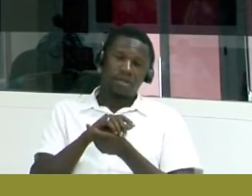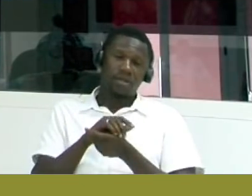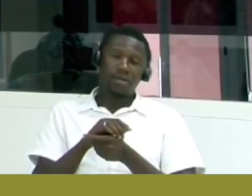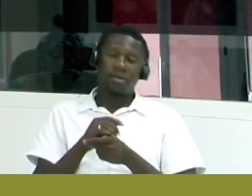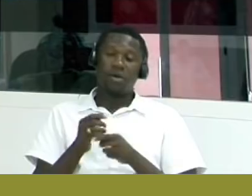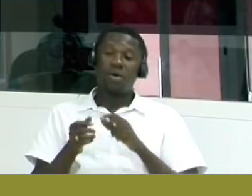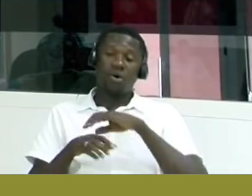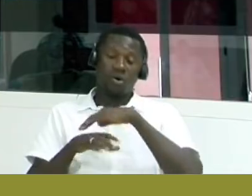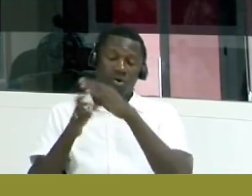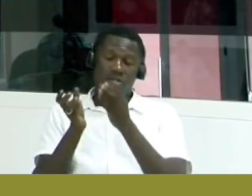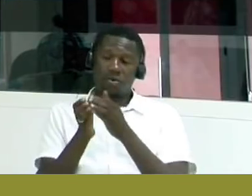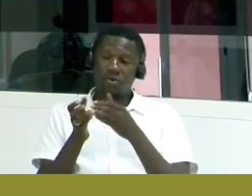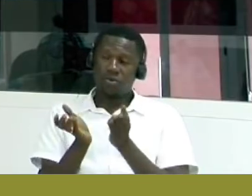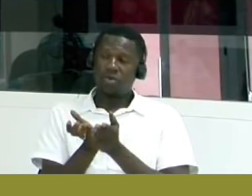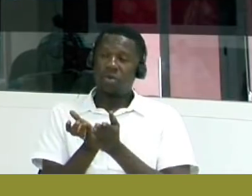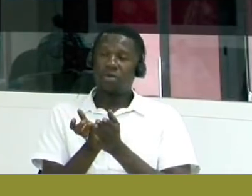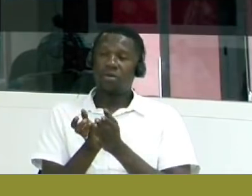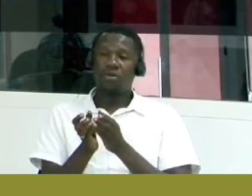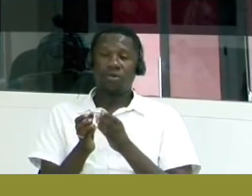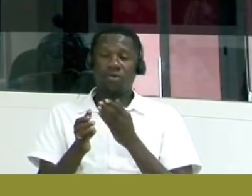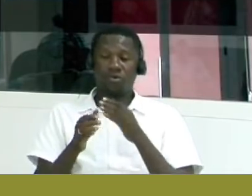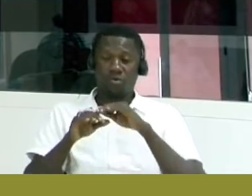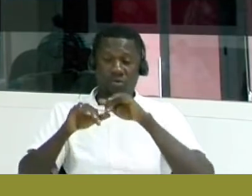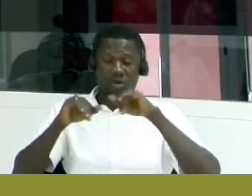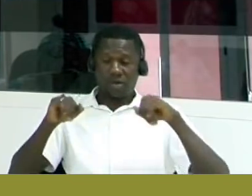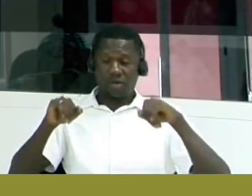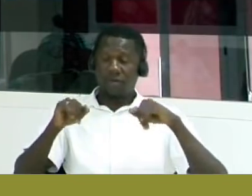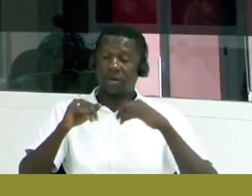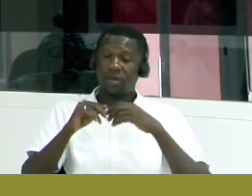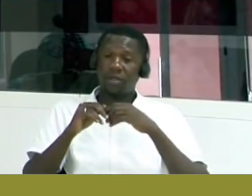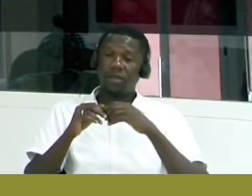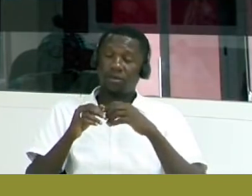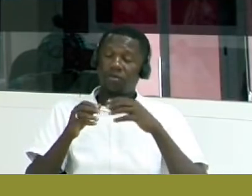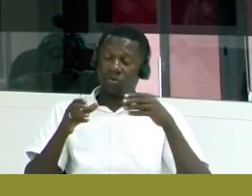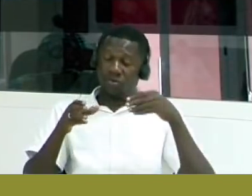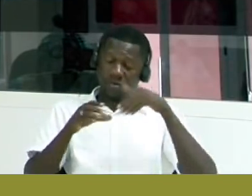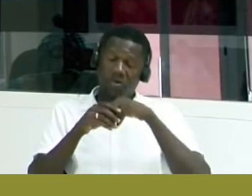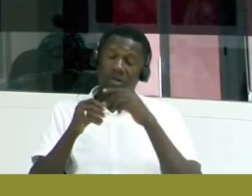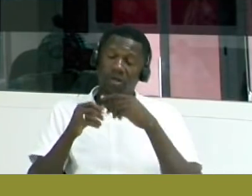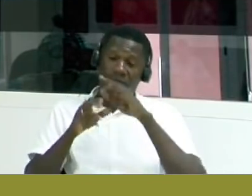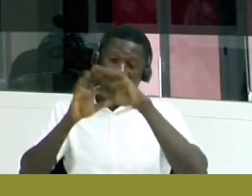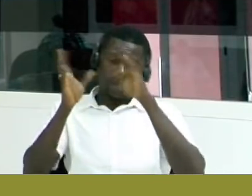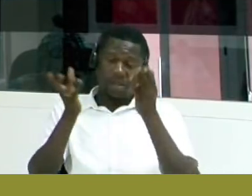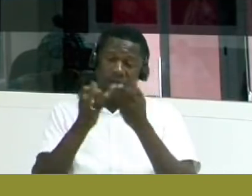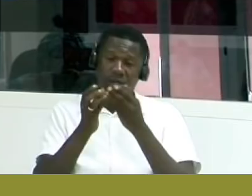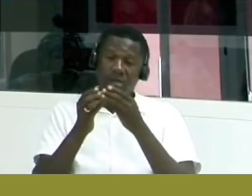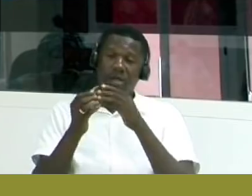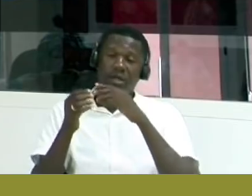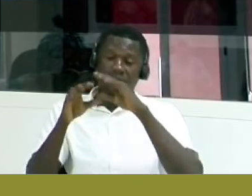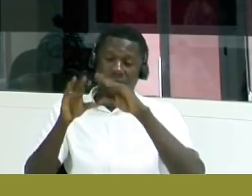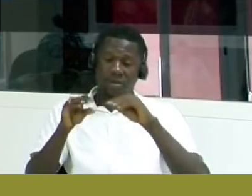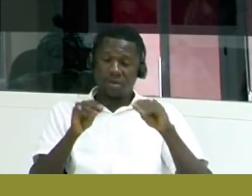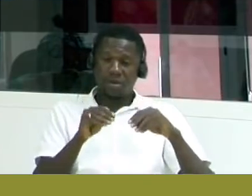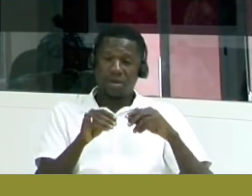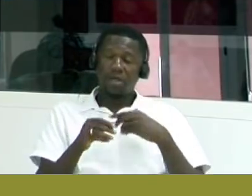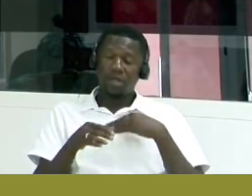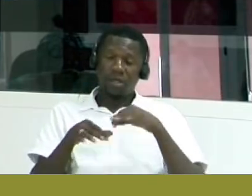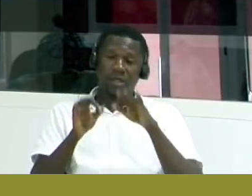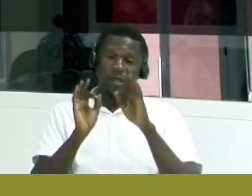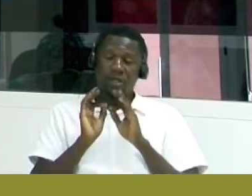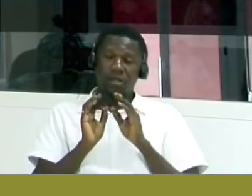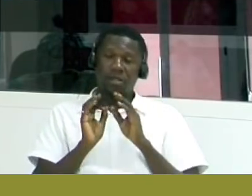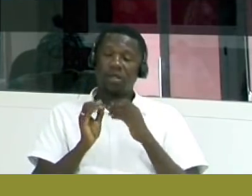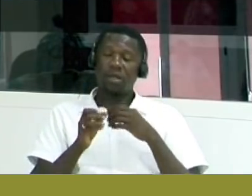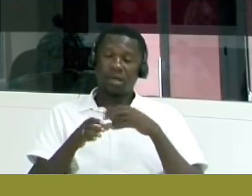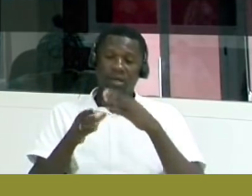depict from this general instruction for their own consumption and take account of the men under